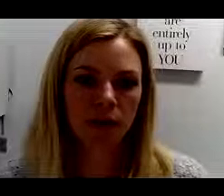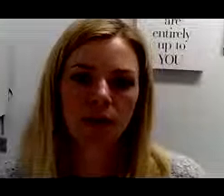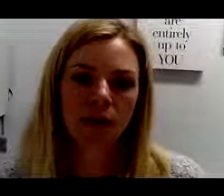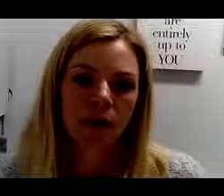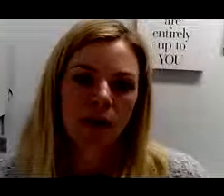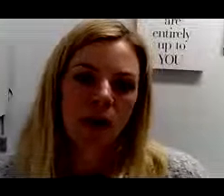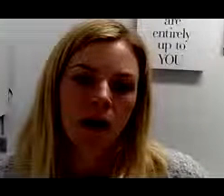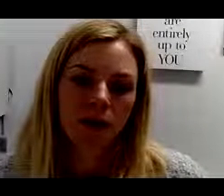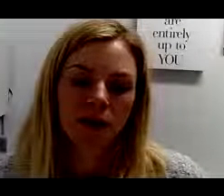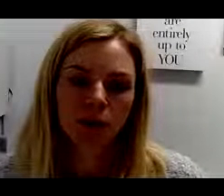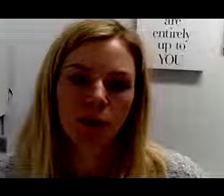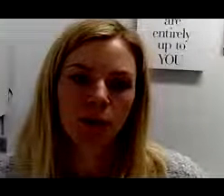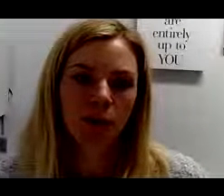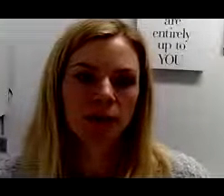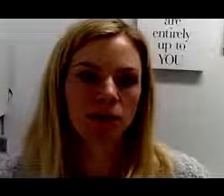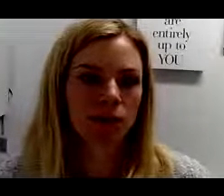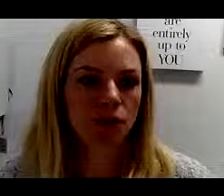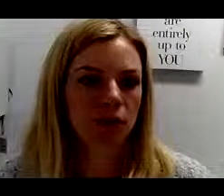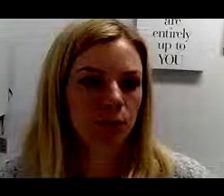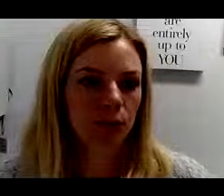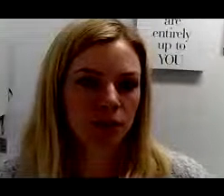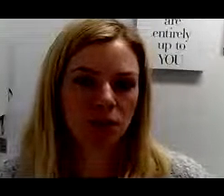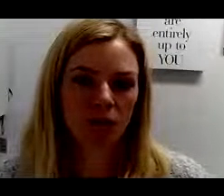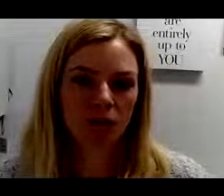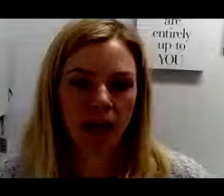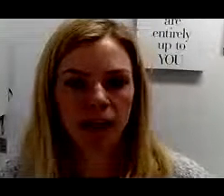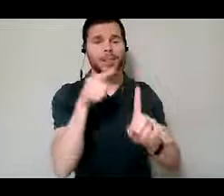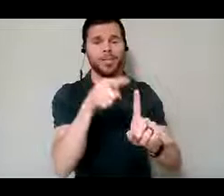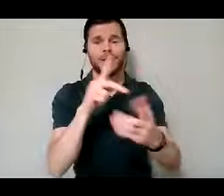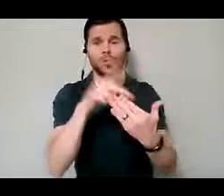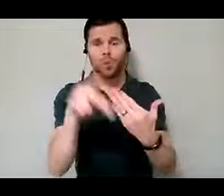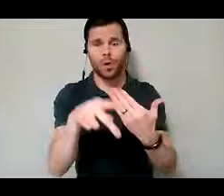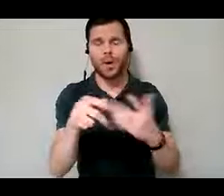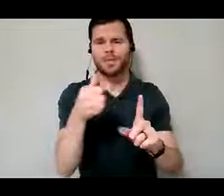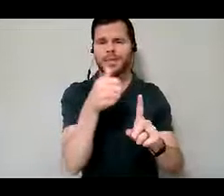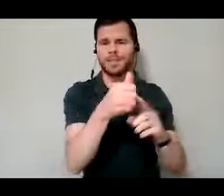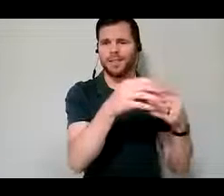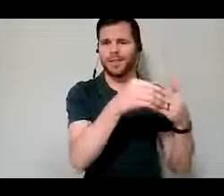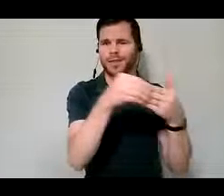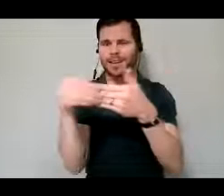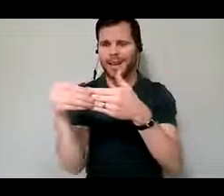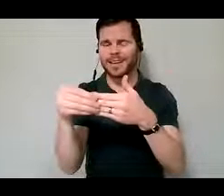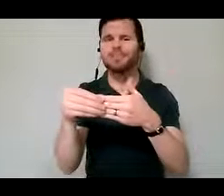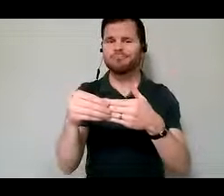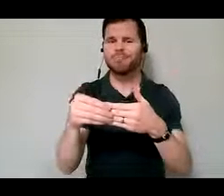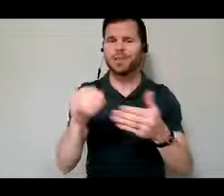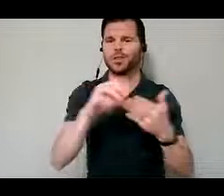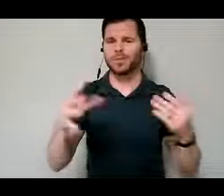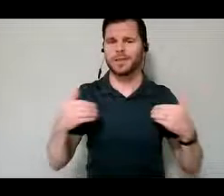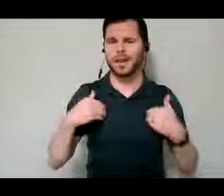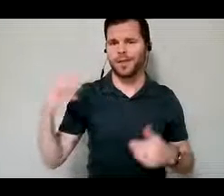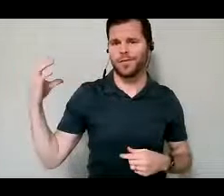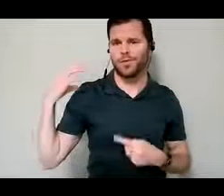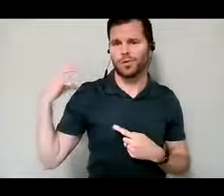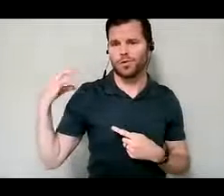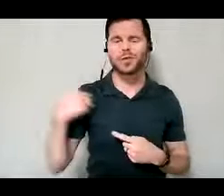was. So it's a program that students use that's pretty much self-guided, and they have coaches. They're split up into groups, which we used our